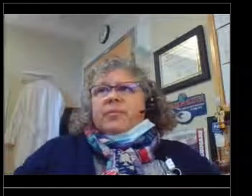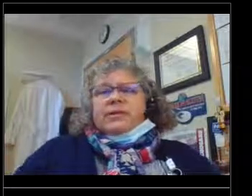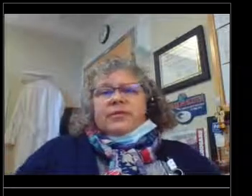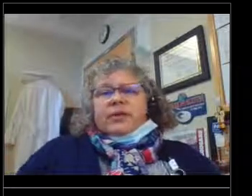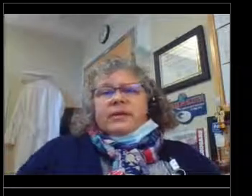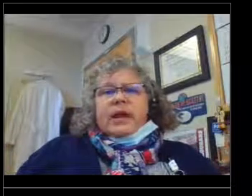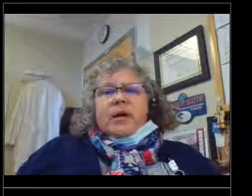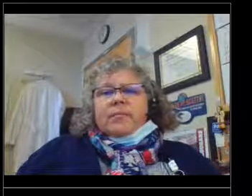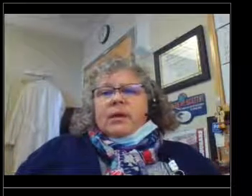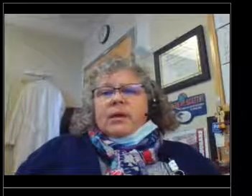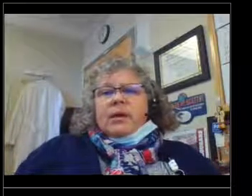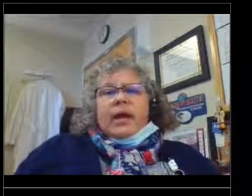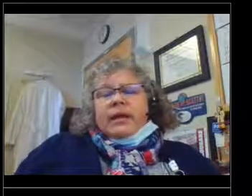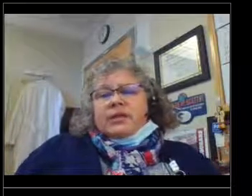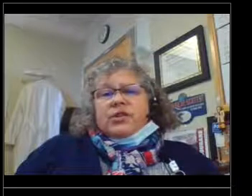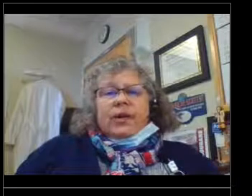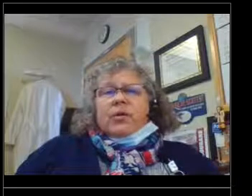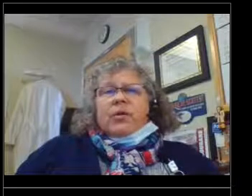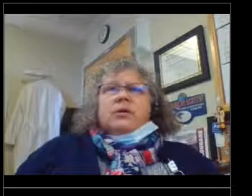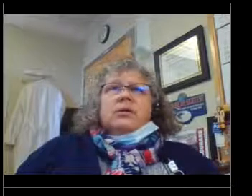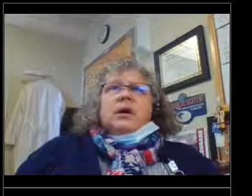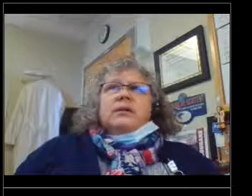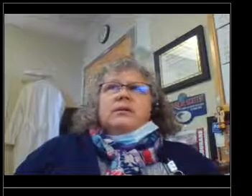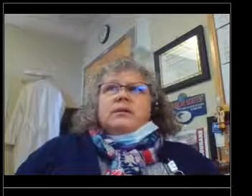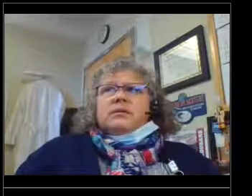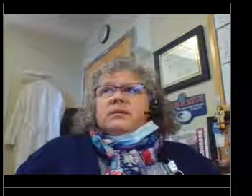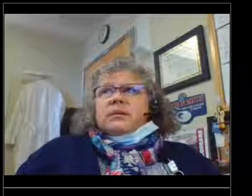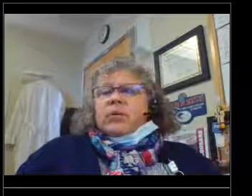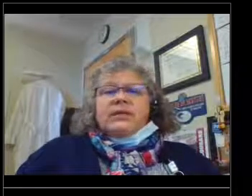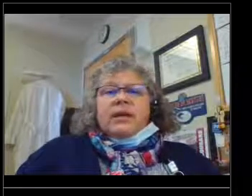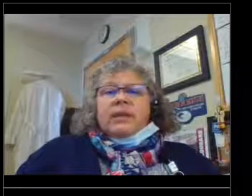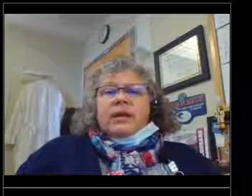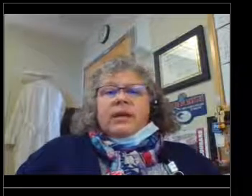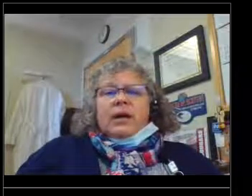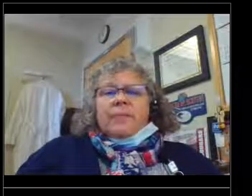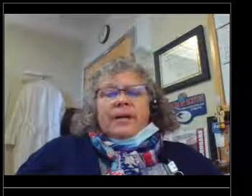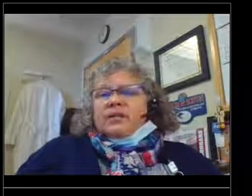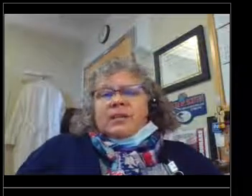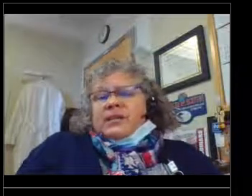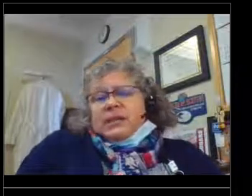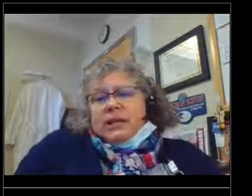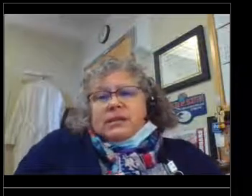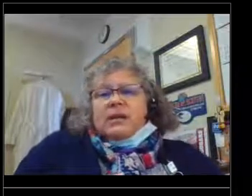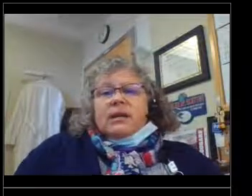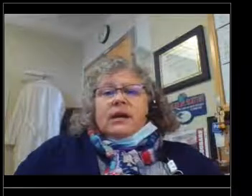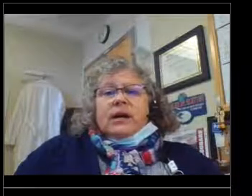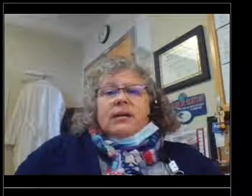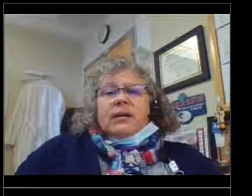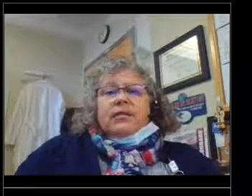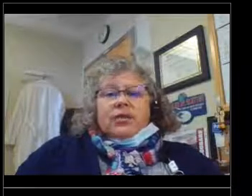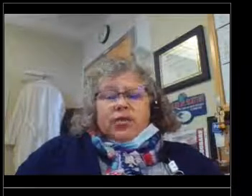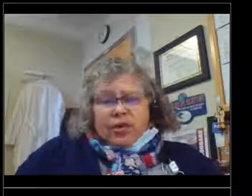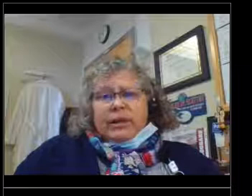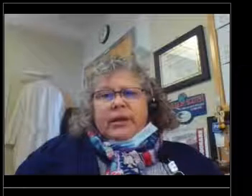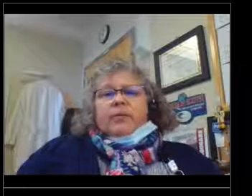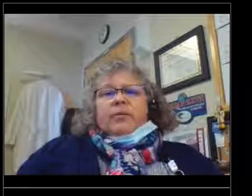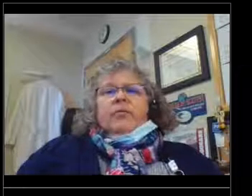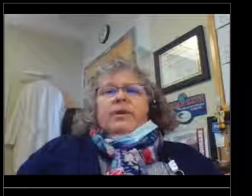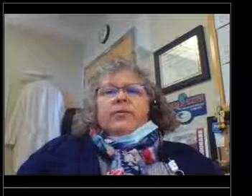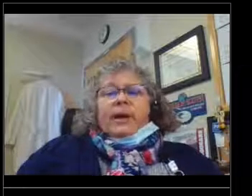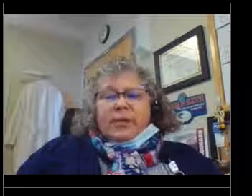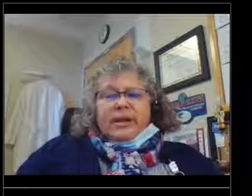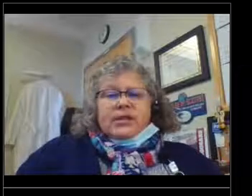Dr. McKee present for exam and history, or precepted and patient discussed